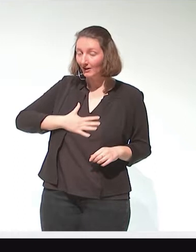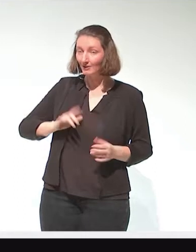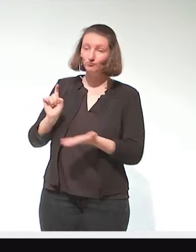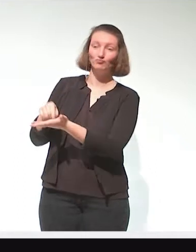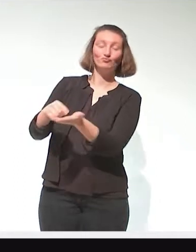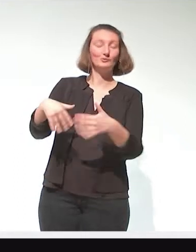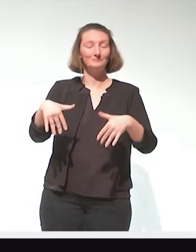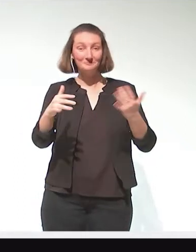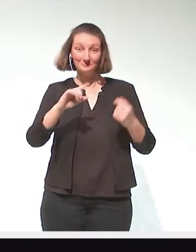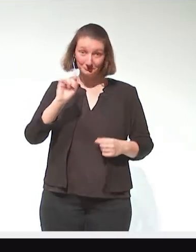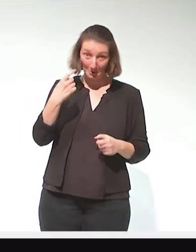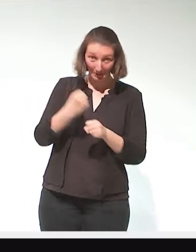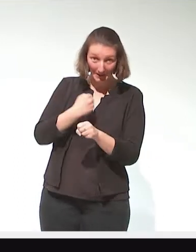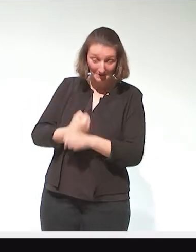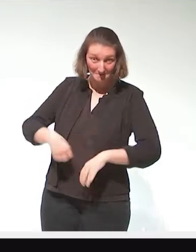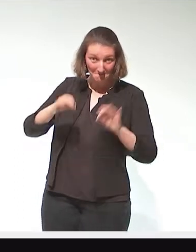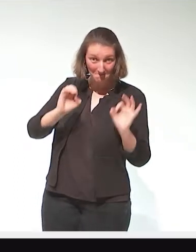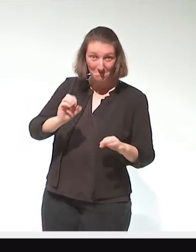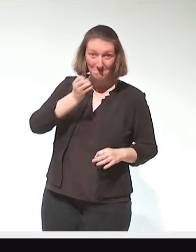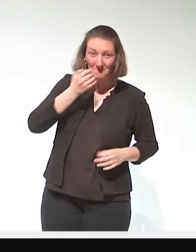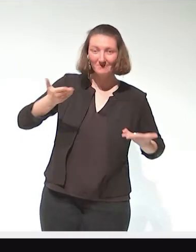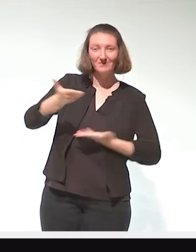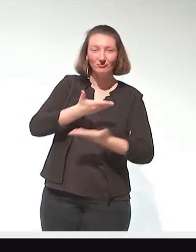I hope everybody enjoyed lunch.